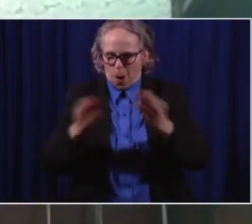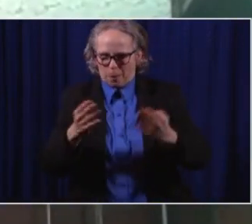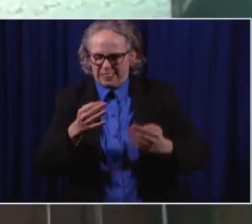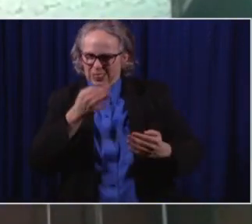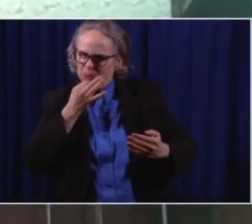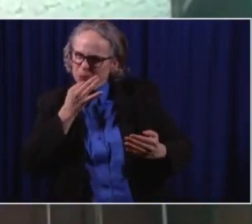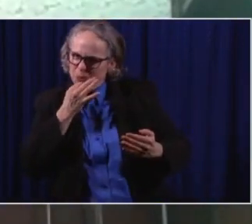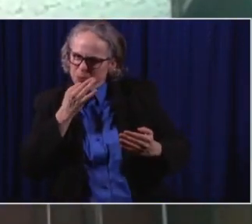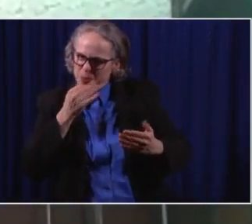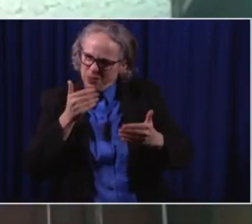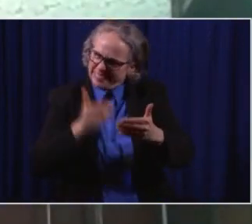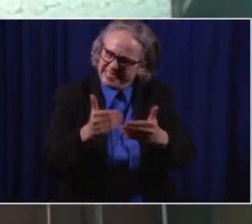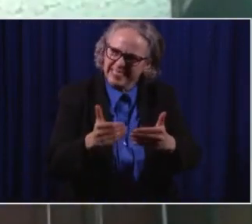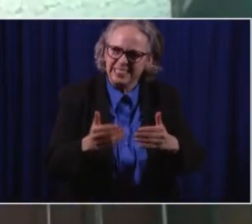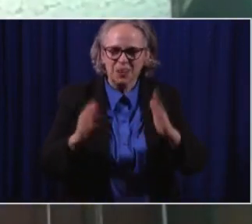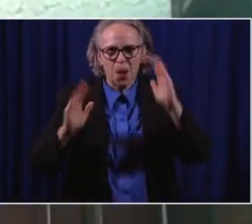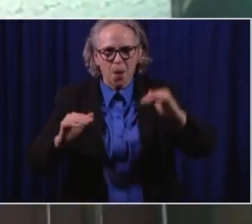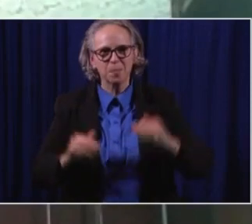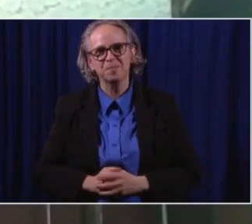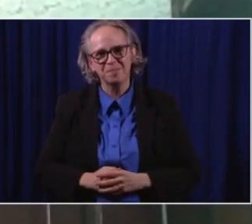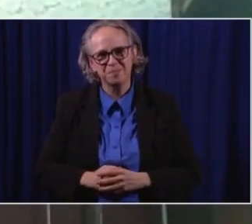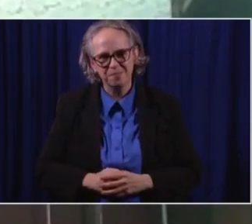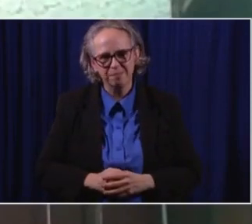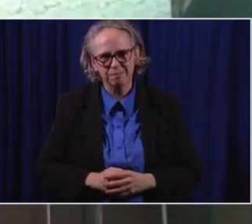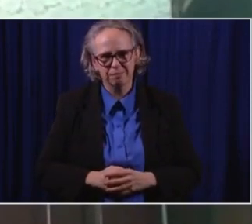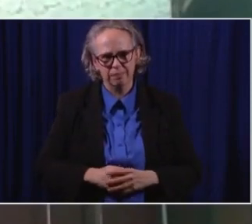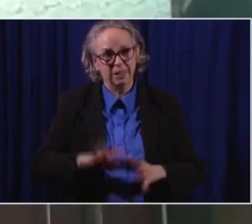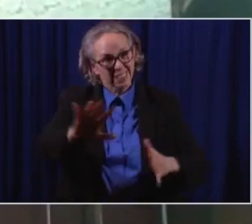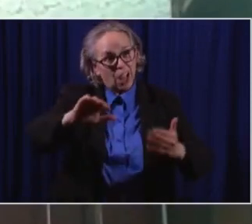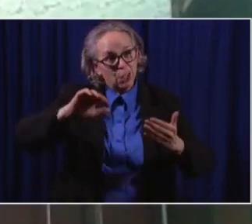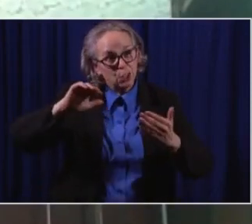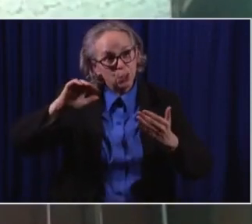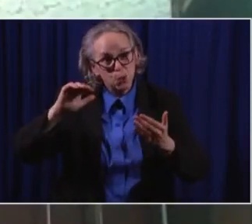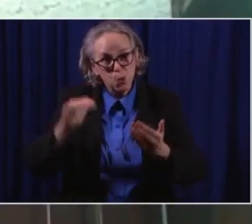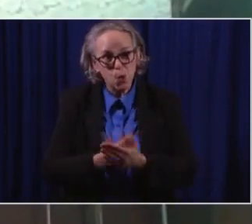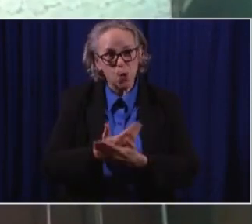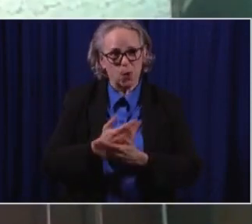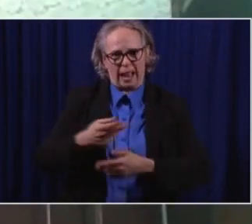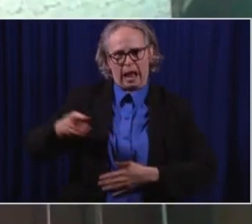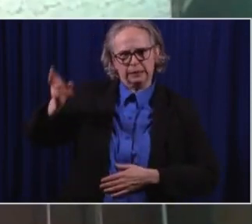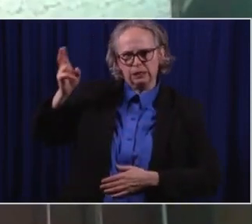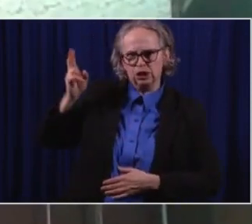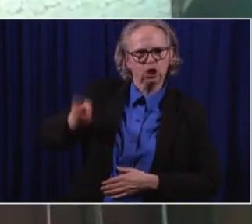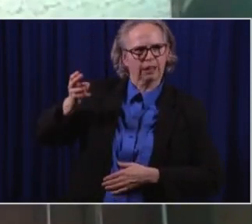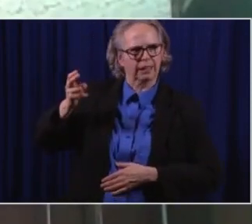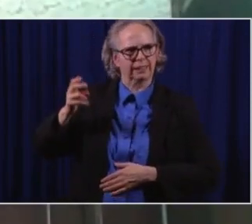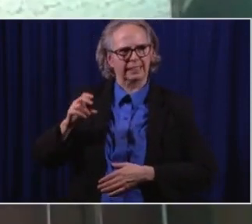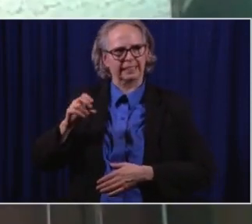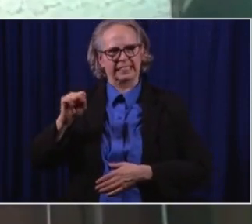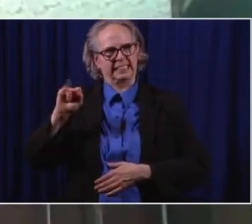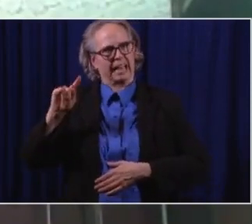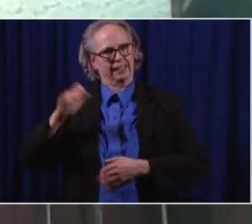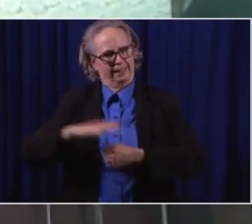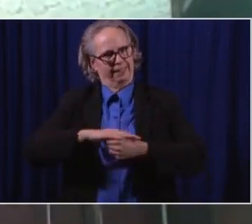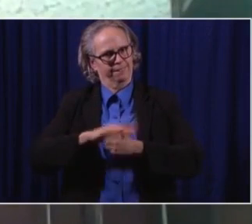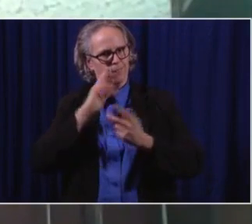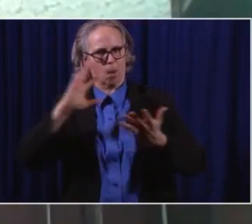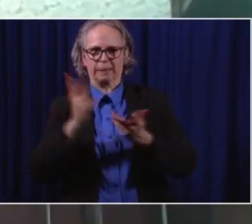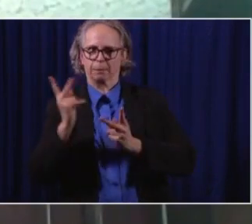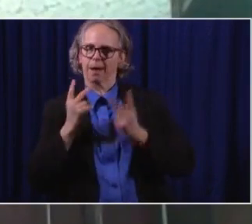is basically we're opening a brand new historic site. It's much different than what we've been operating